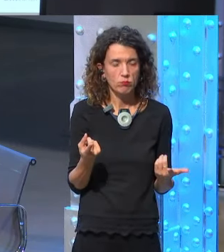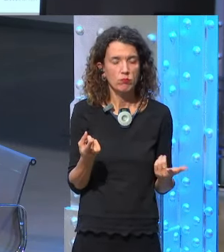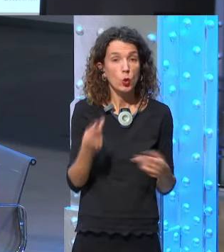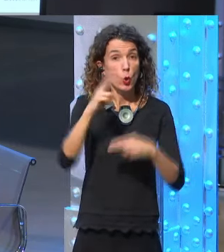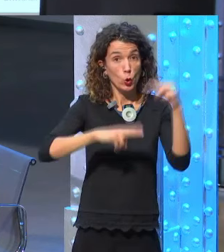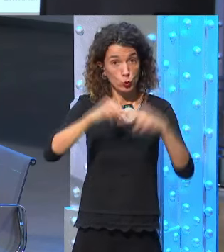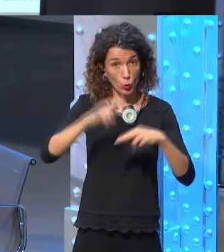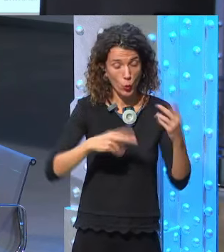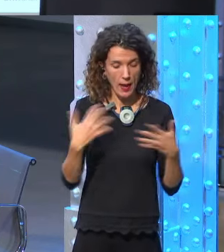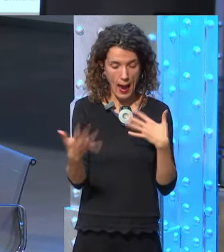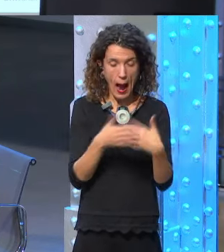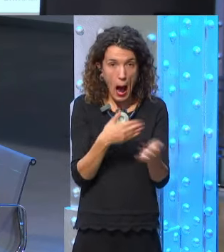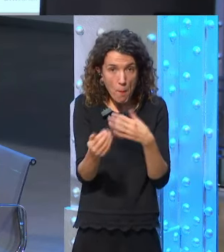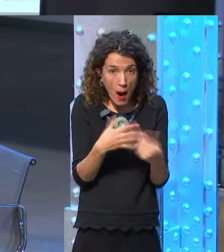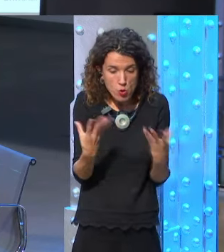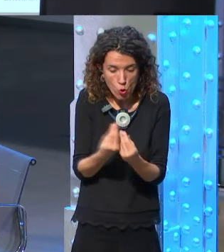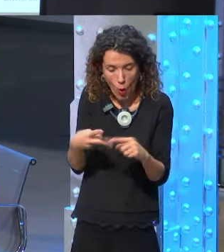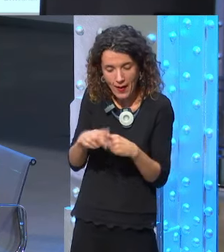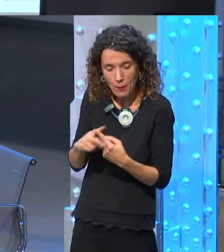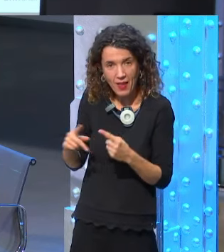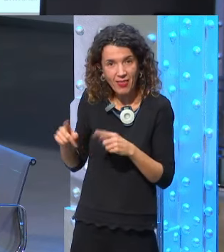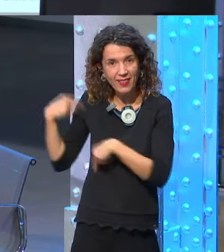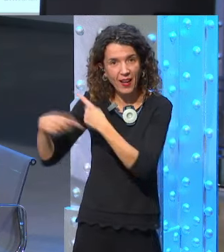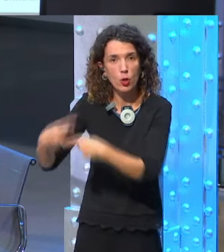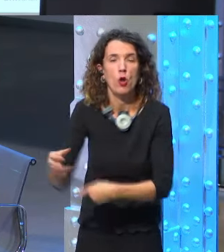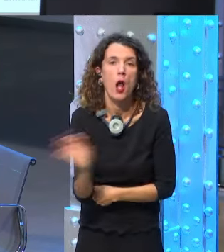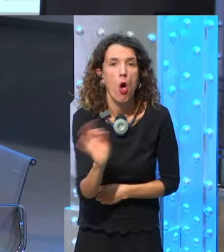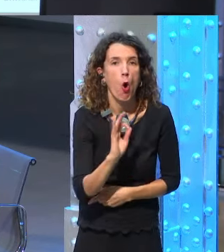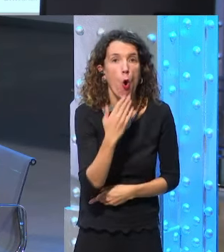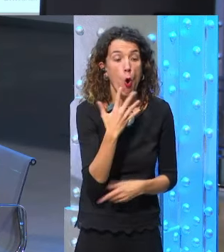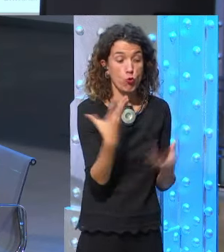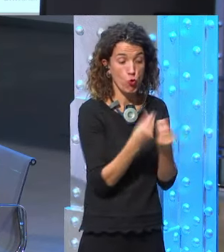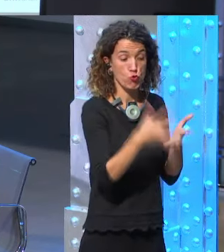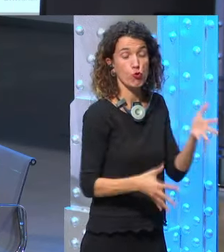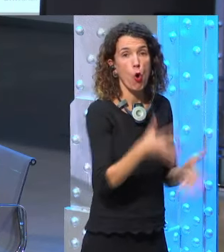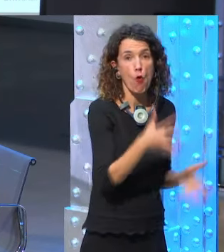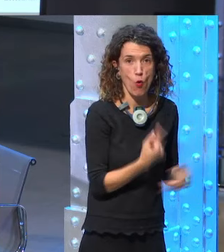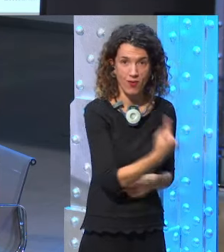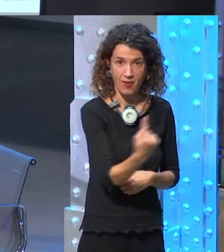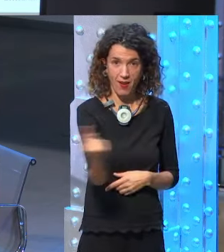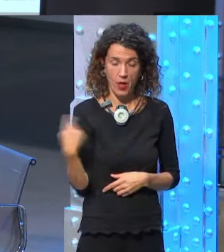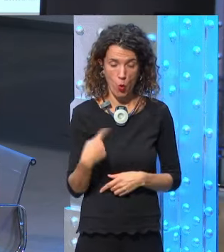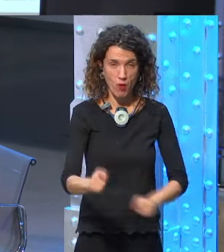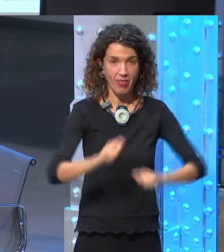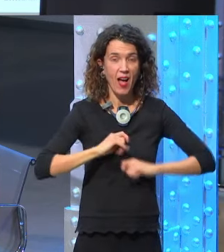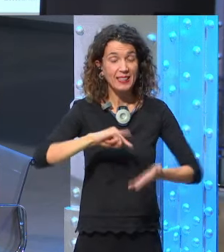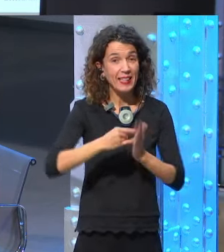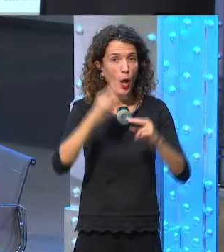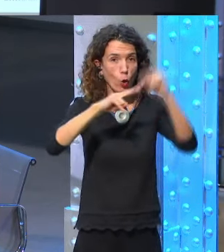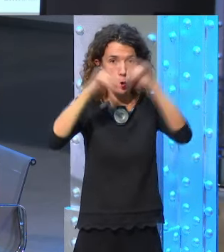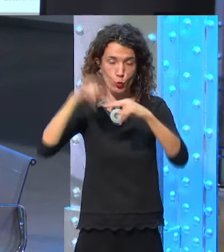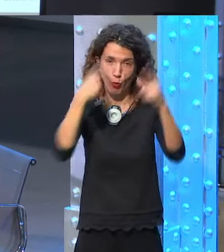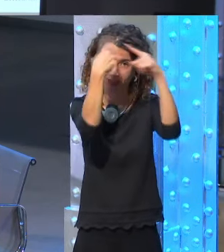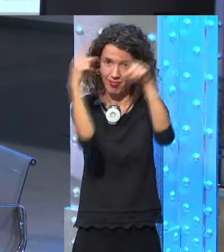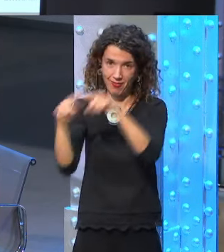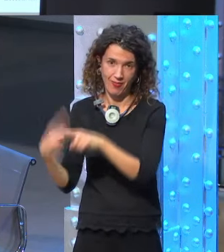industrial tools, or with a robot, leads to new construction techniques. There are things which are very easy for a robot and things